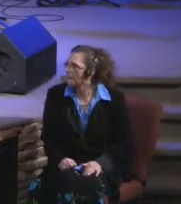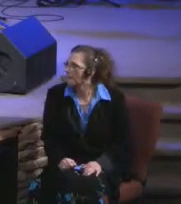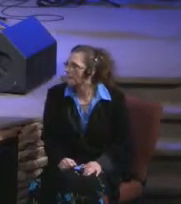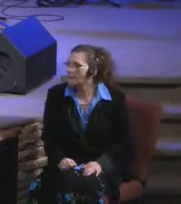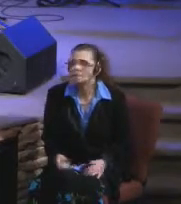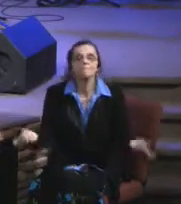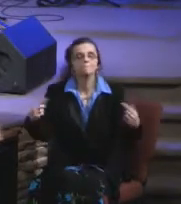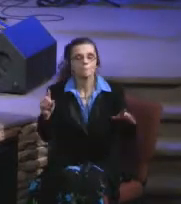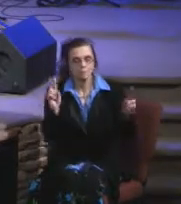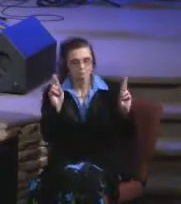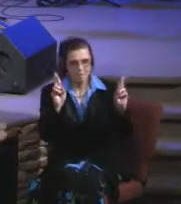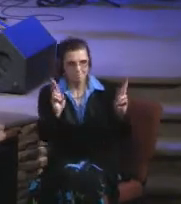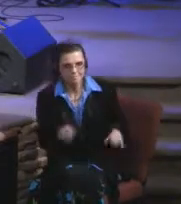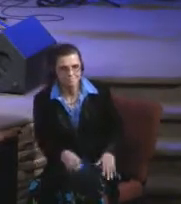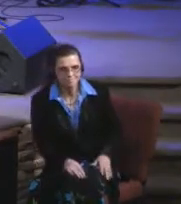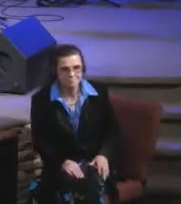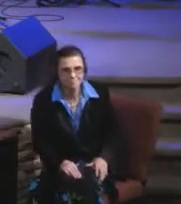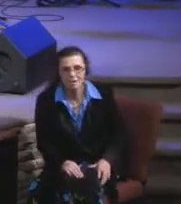All right, here we go.